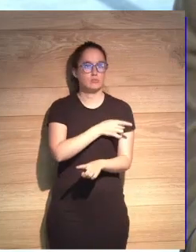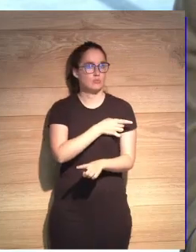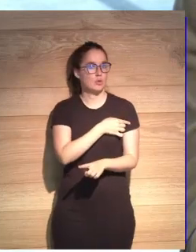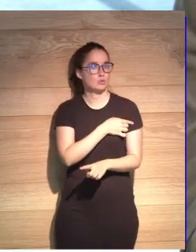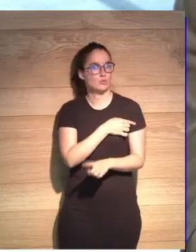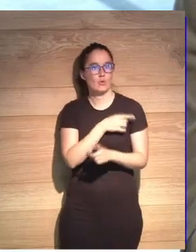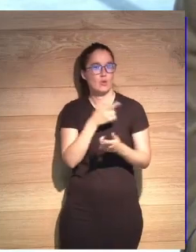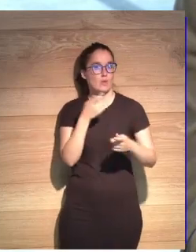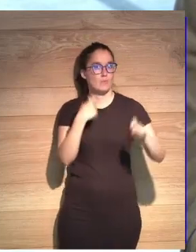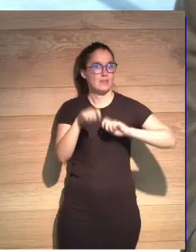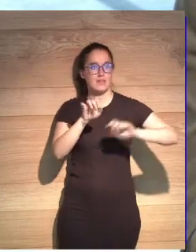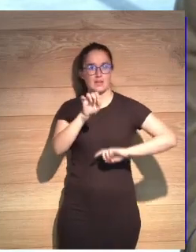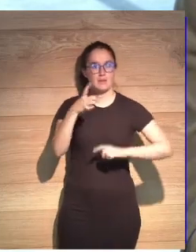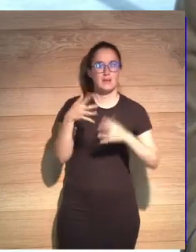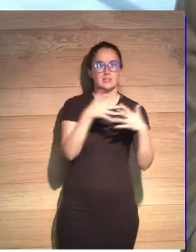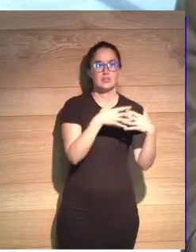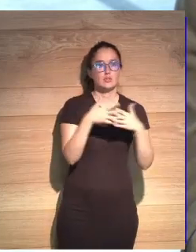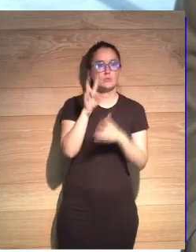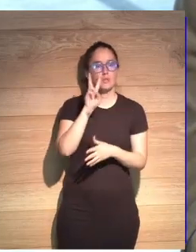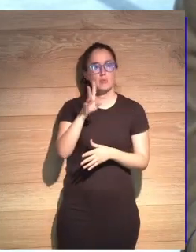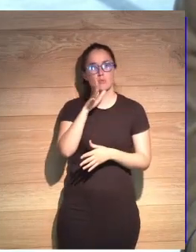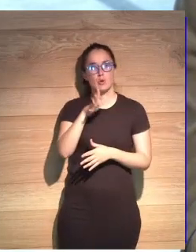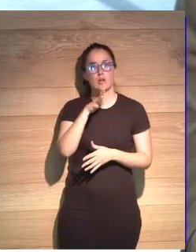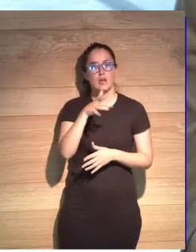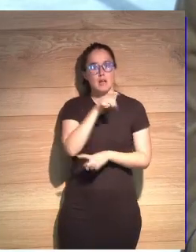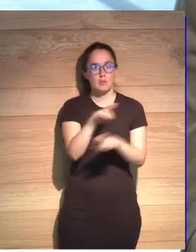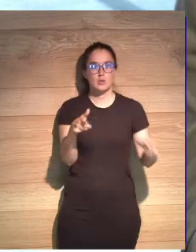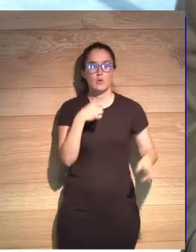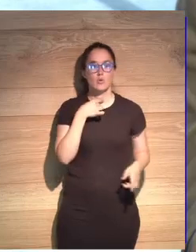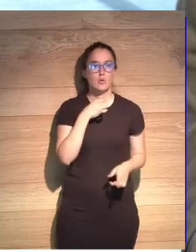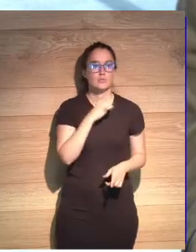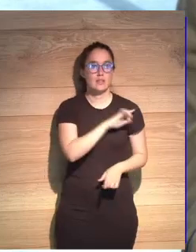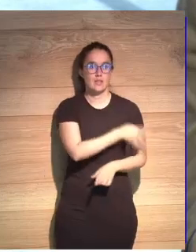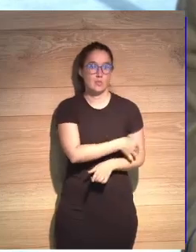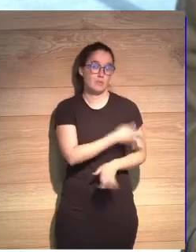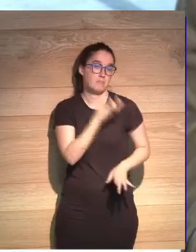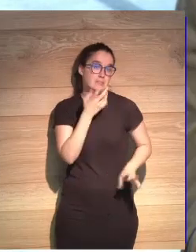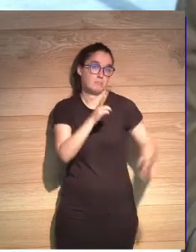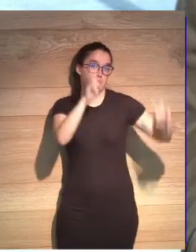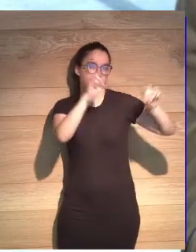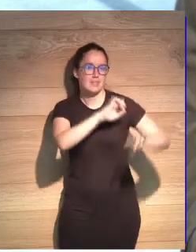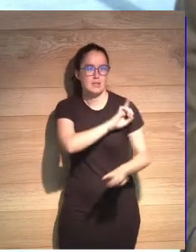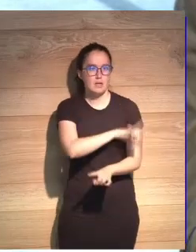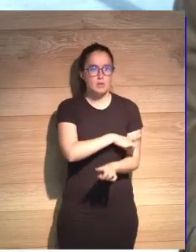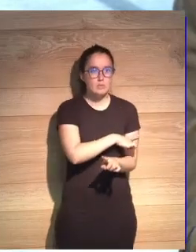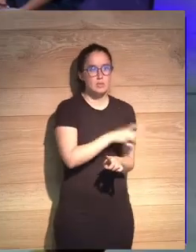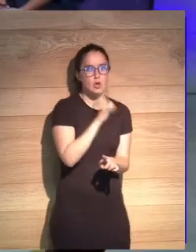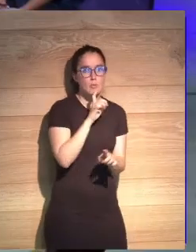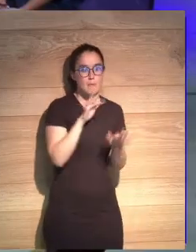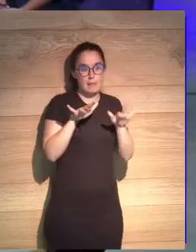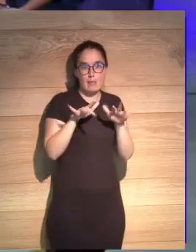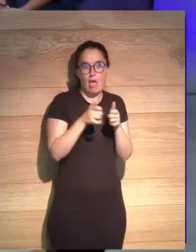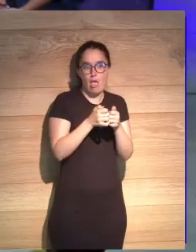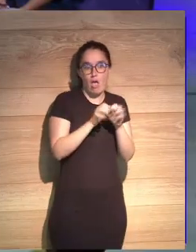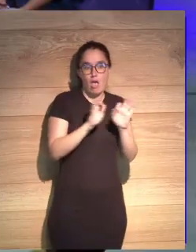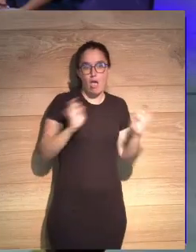that Wii Sport is one of the most sold video game in the United States, because